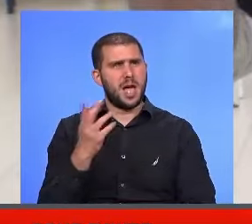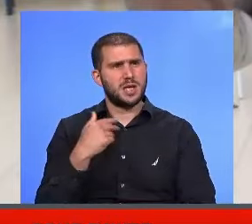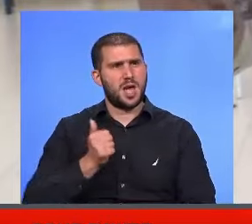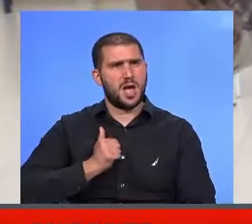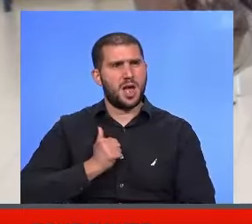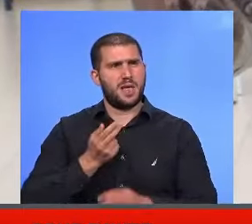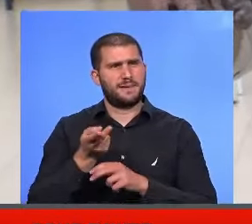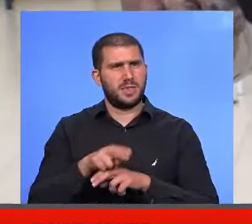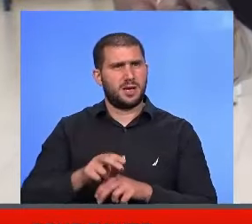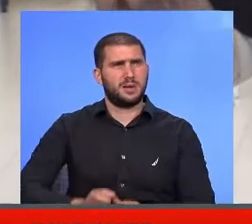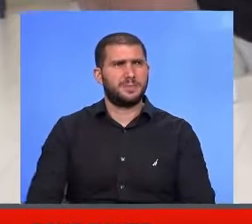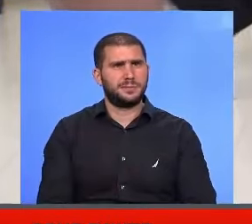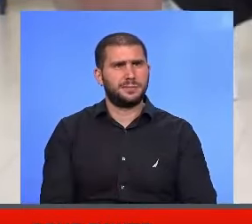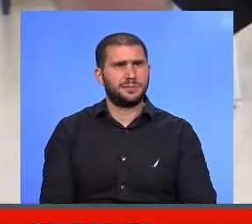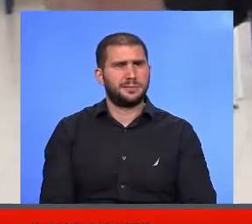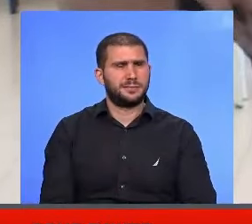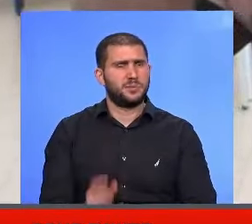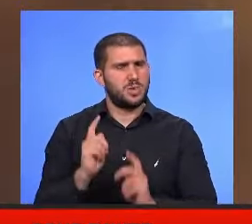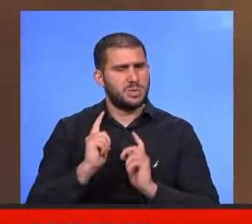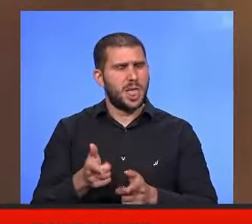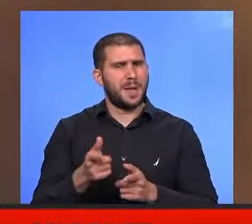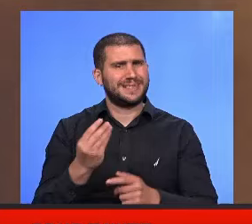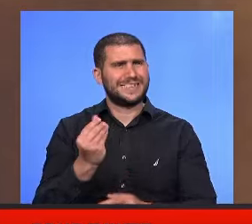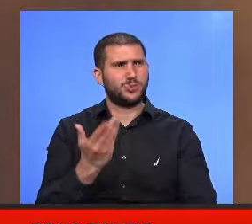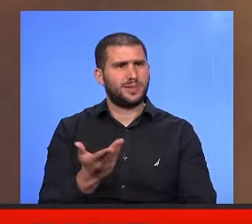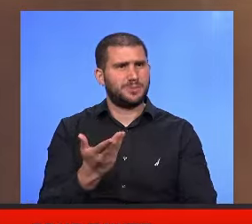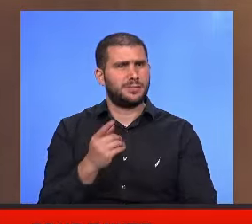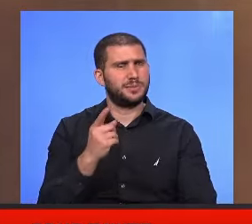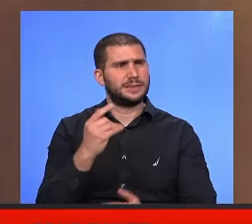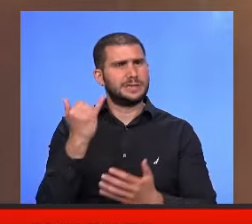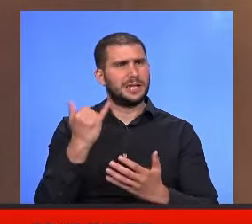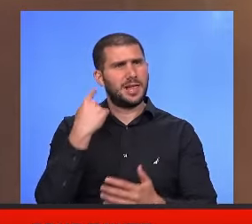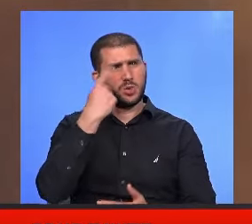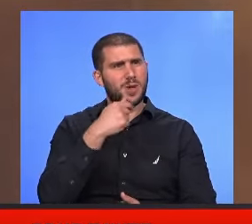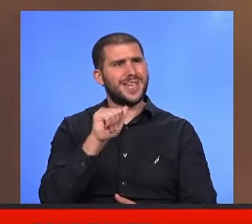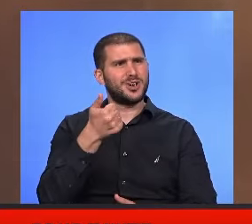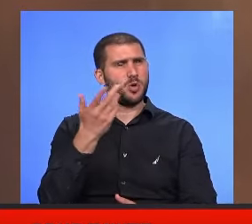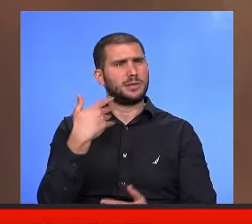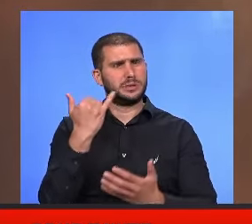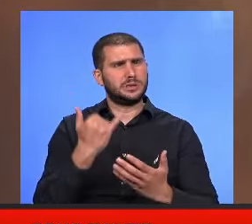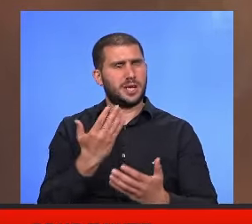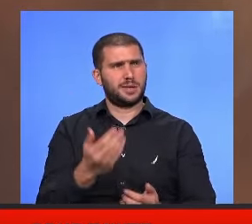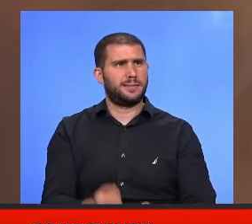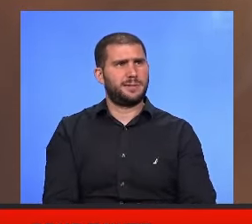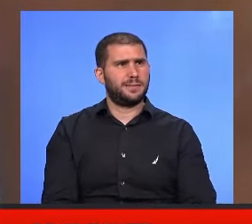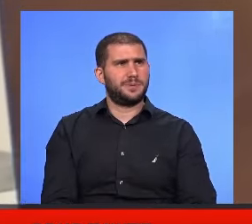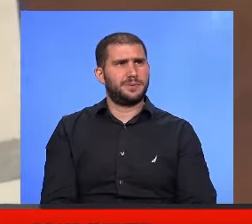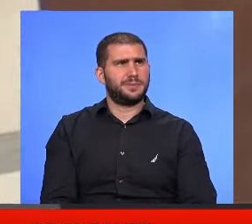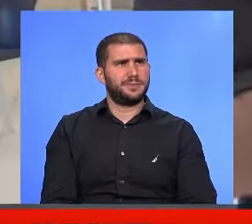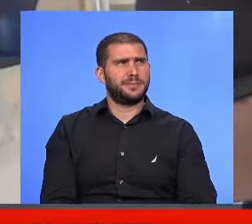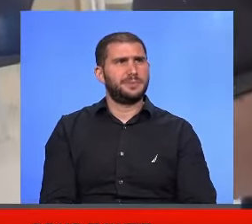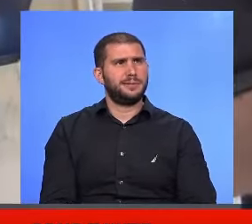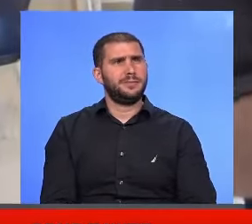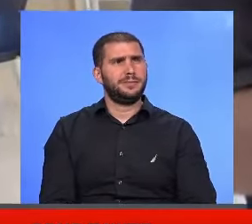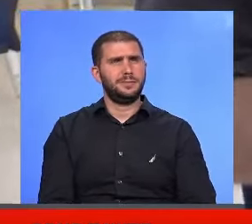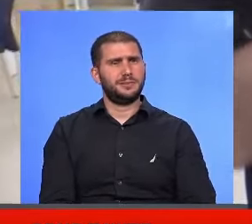a soldier, he fight on Kisufim, so this is the first portrait that I painted.